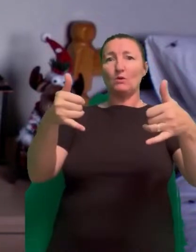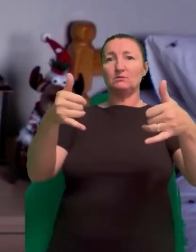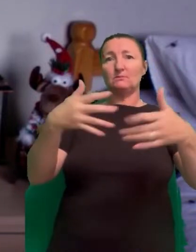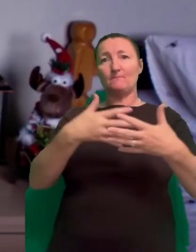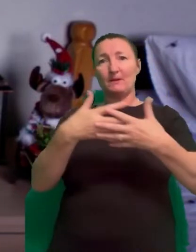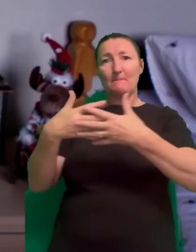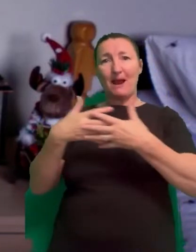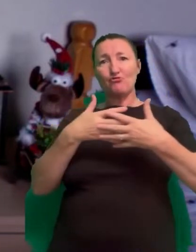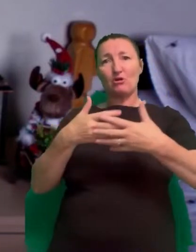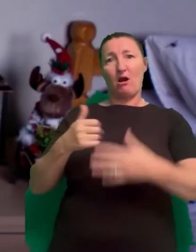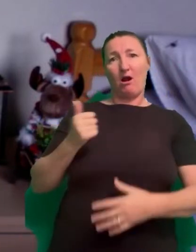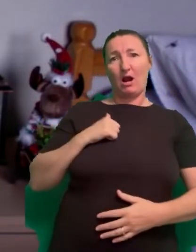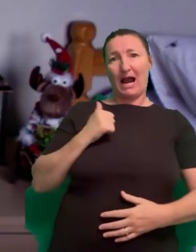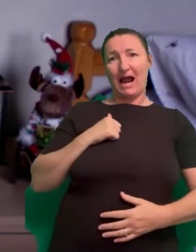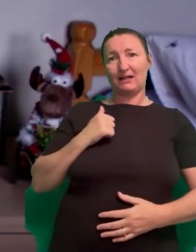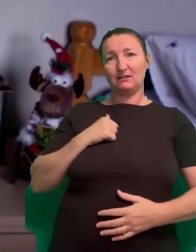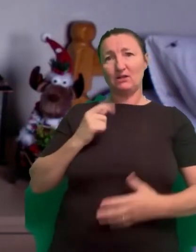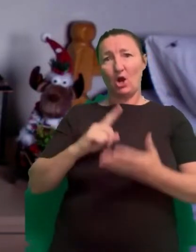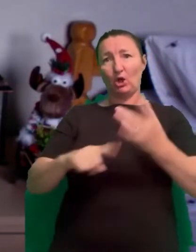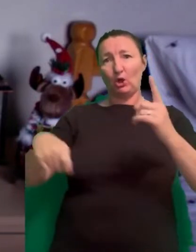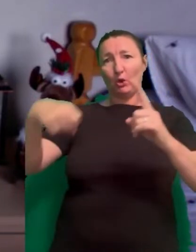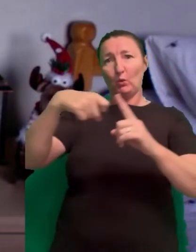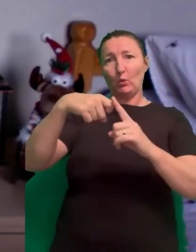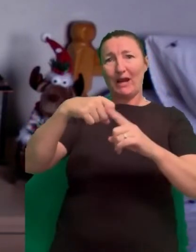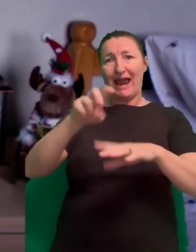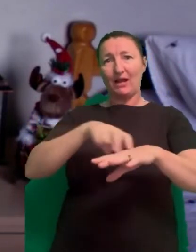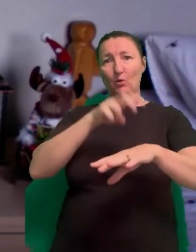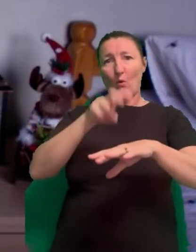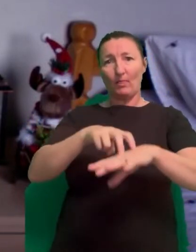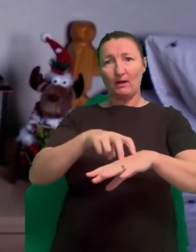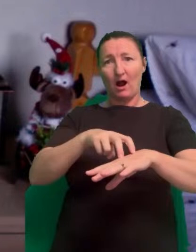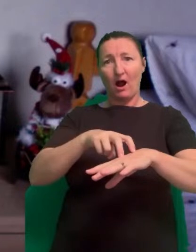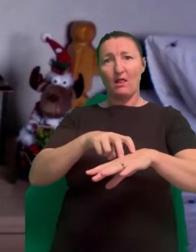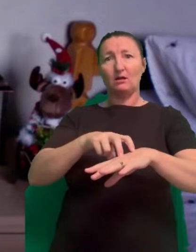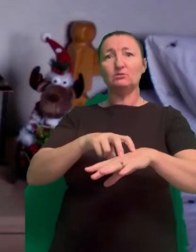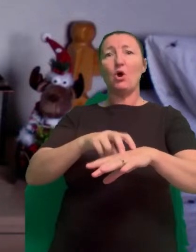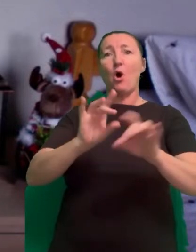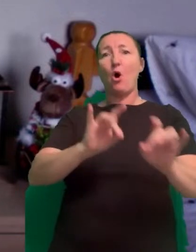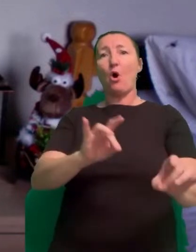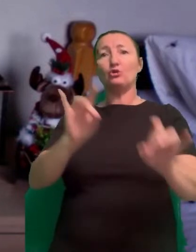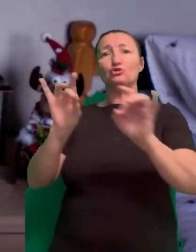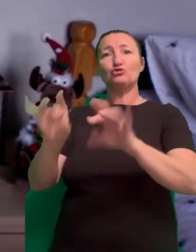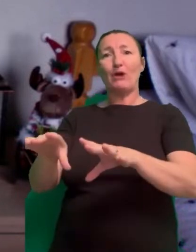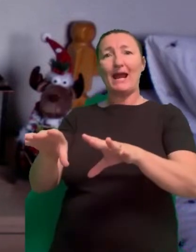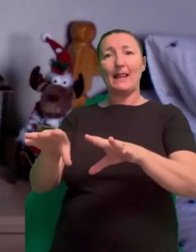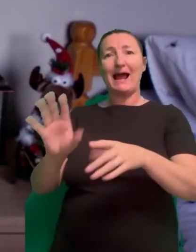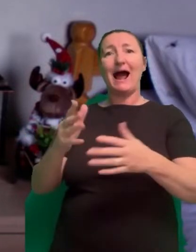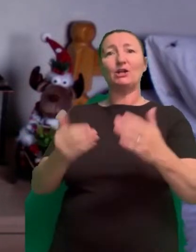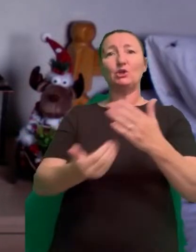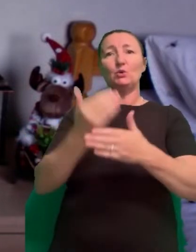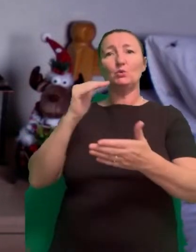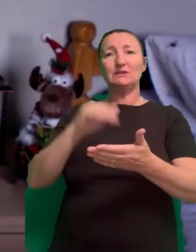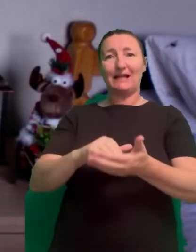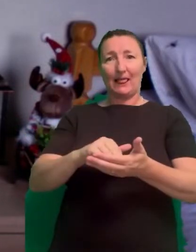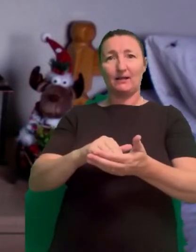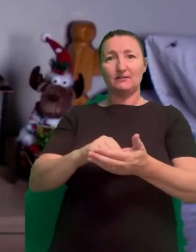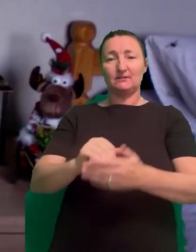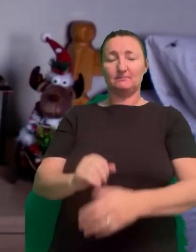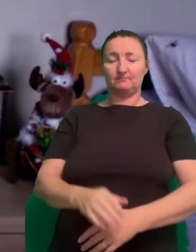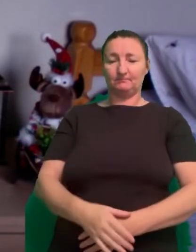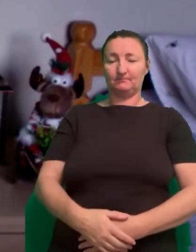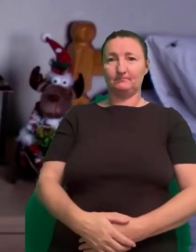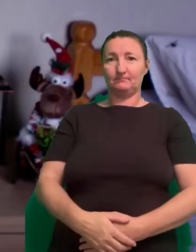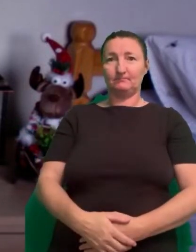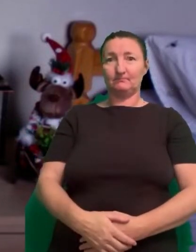that we run these awards in. That's the United States and Canada, United Kingdom and Northern Ireland, Australia